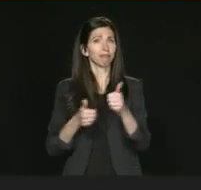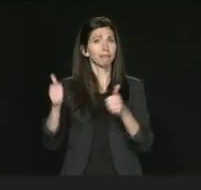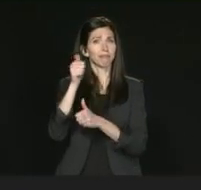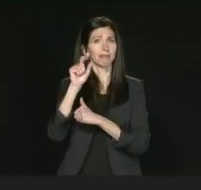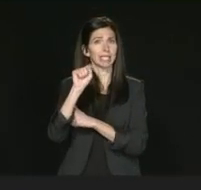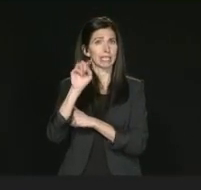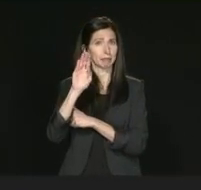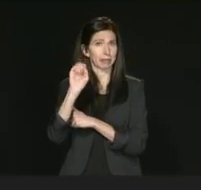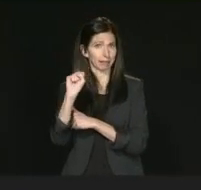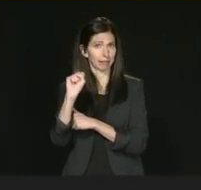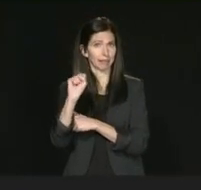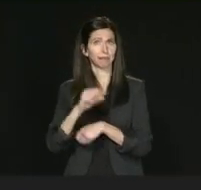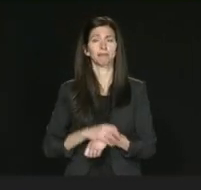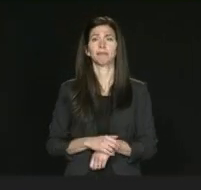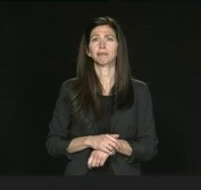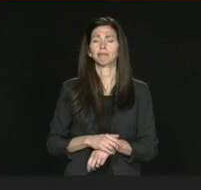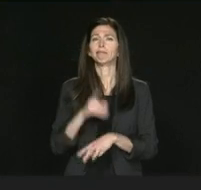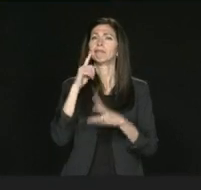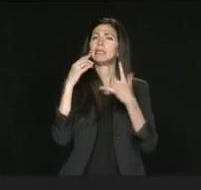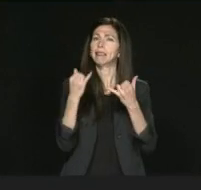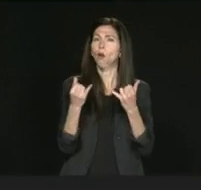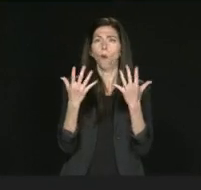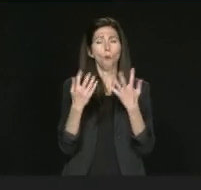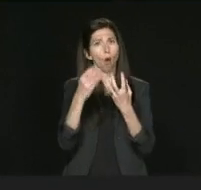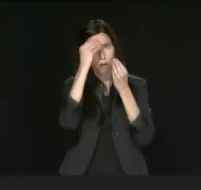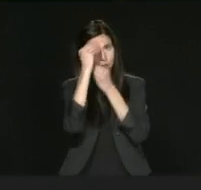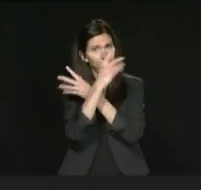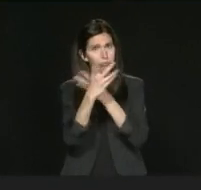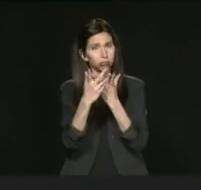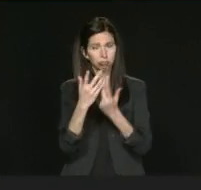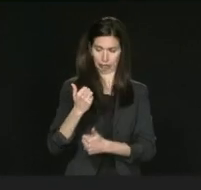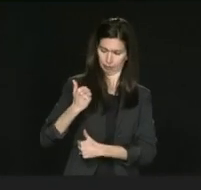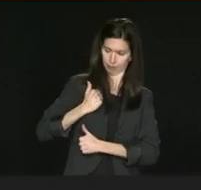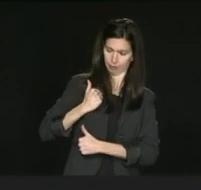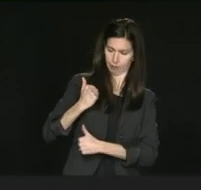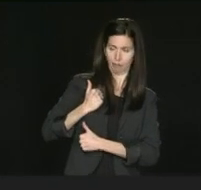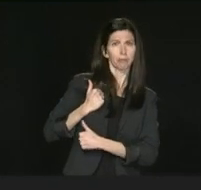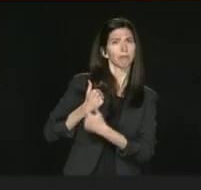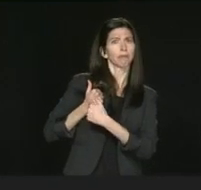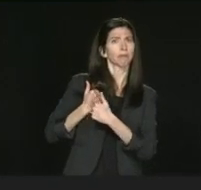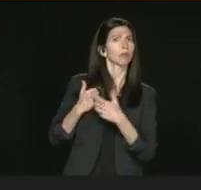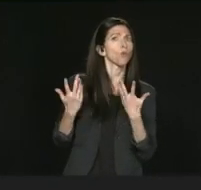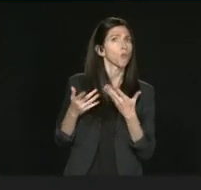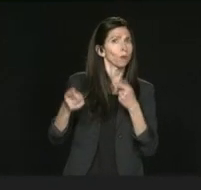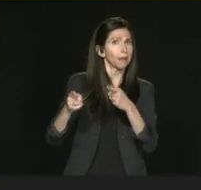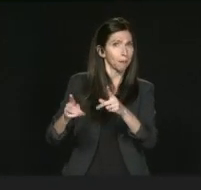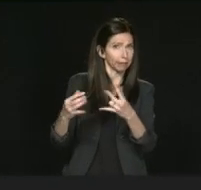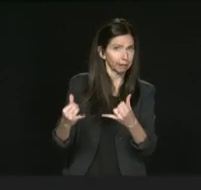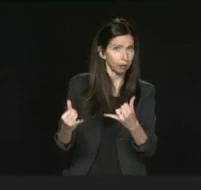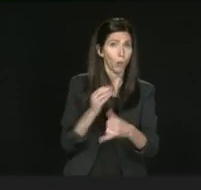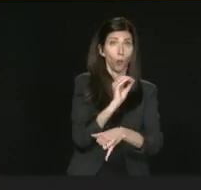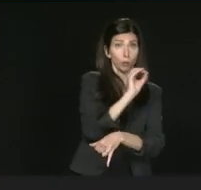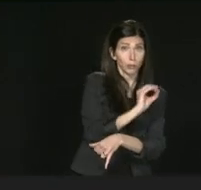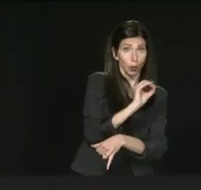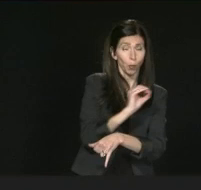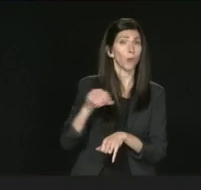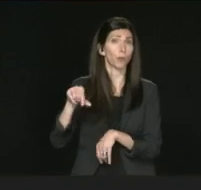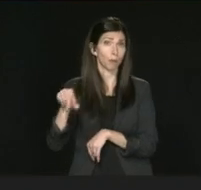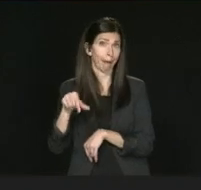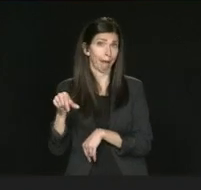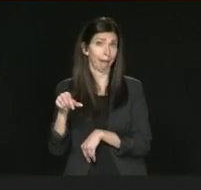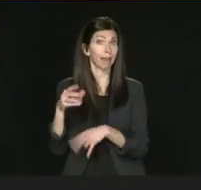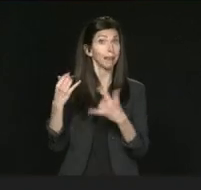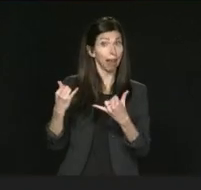Armed Forces activities, both in Quebec and in Ontario. The Canadian Armed Forces